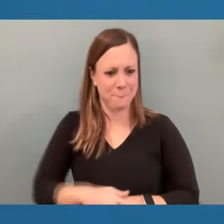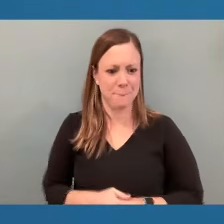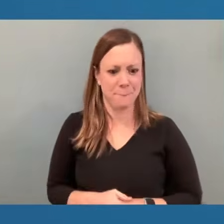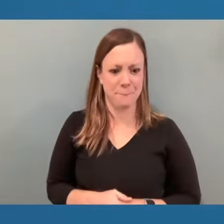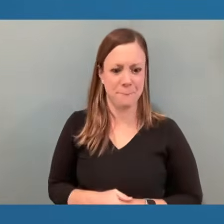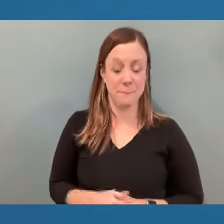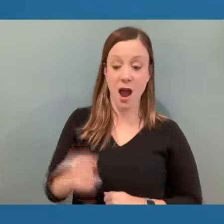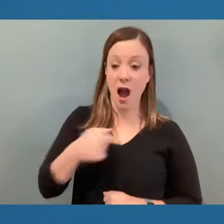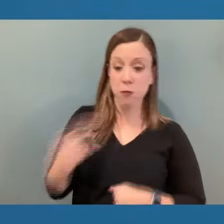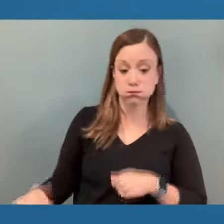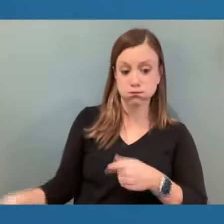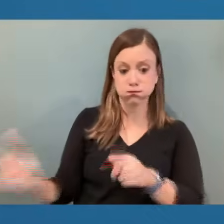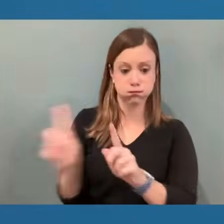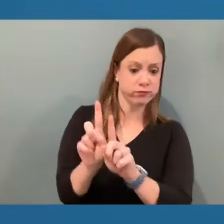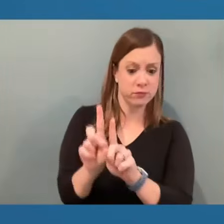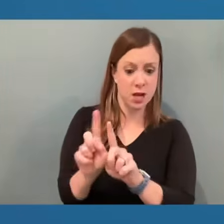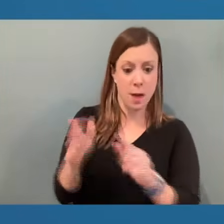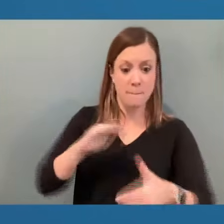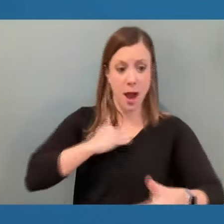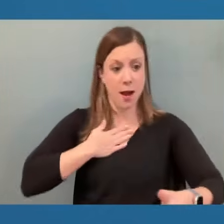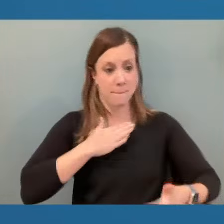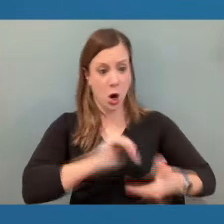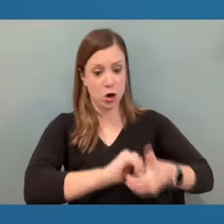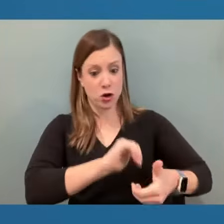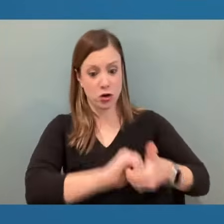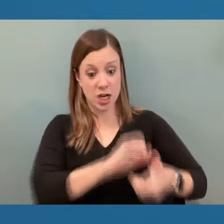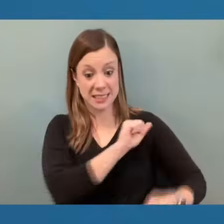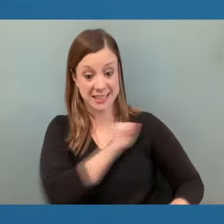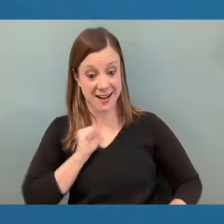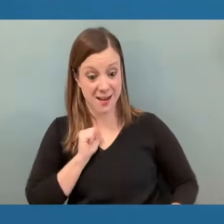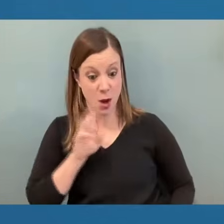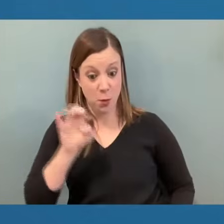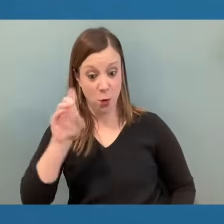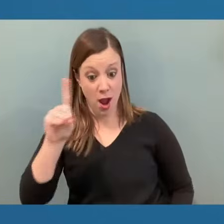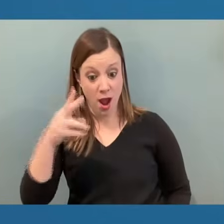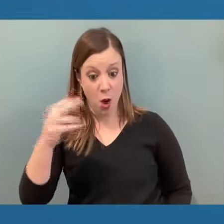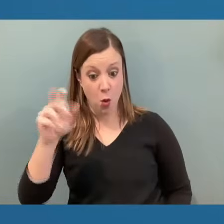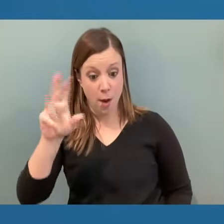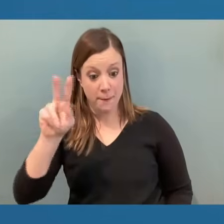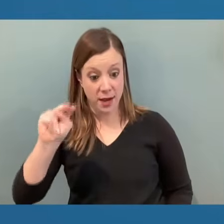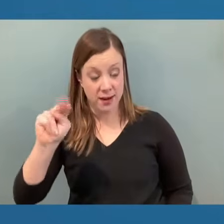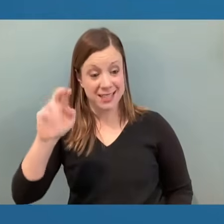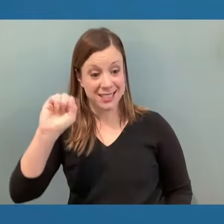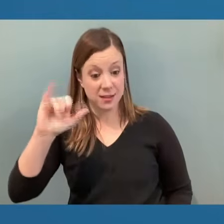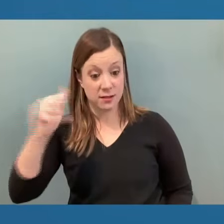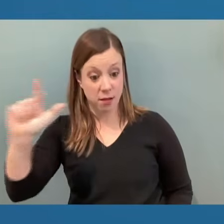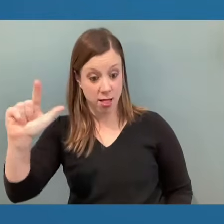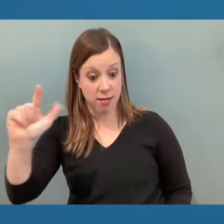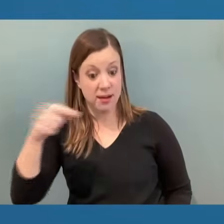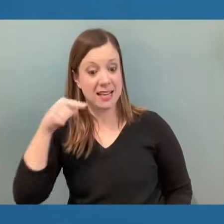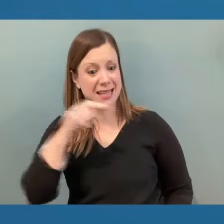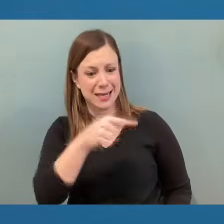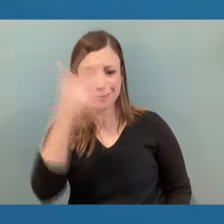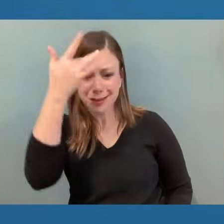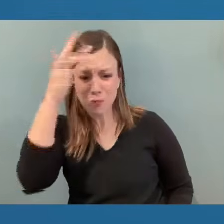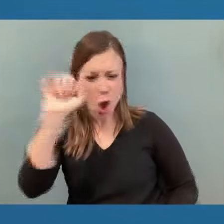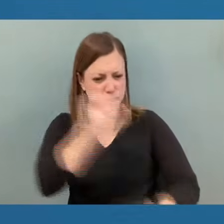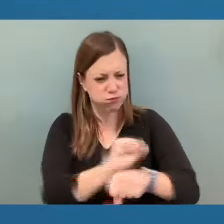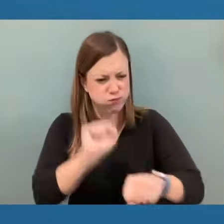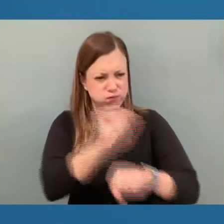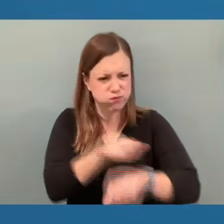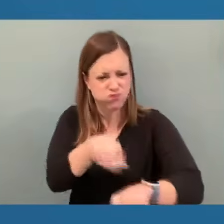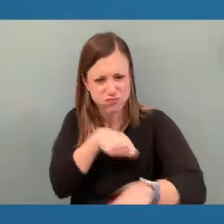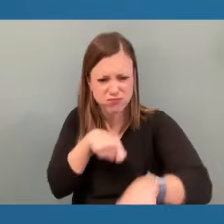smart, hardworking, and who fought for this bill in the Senate and got it done. I am so,